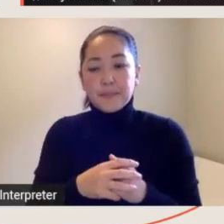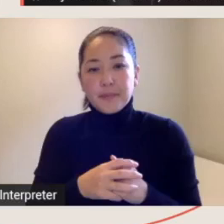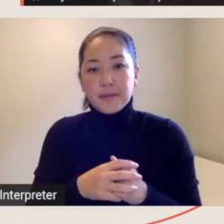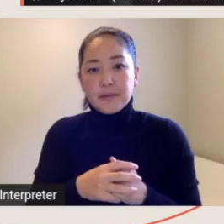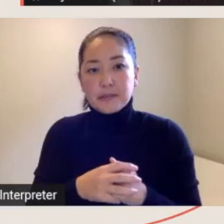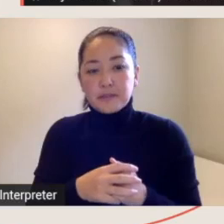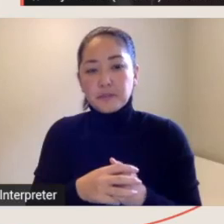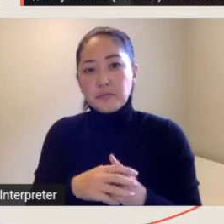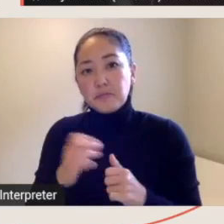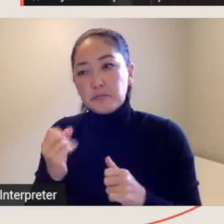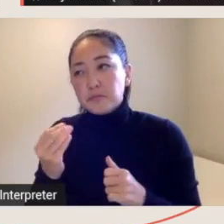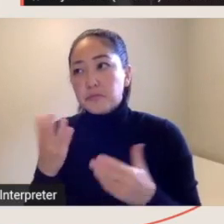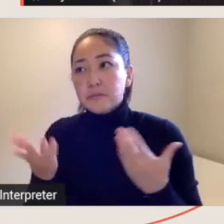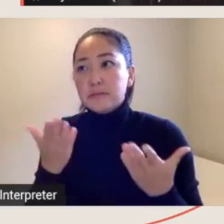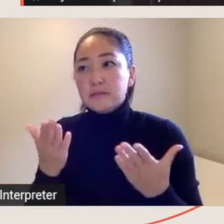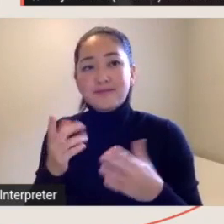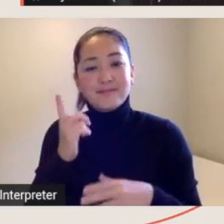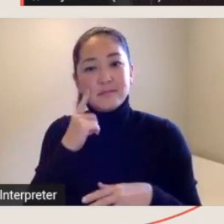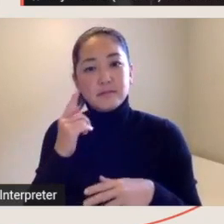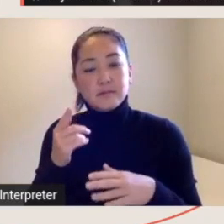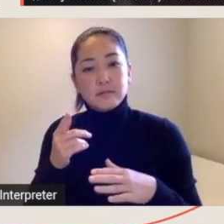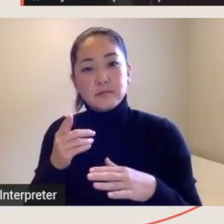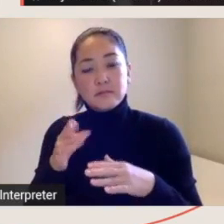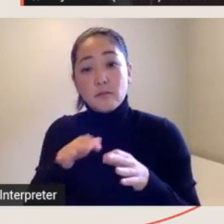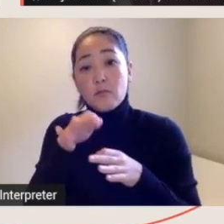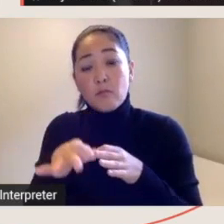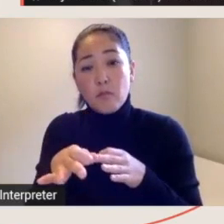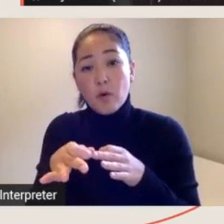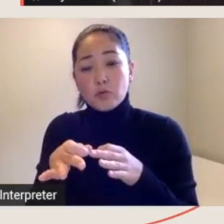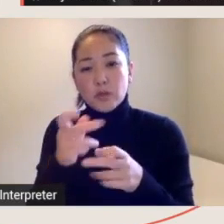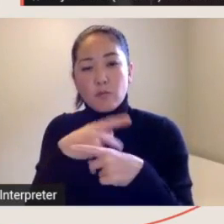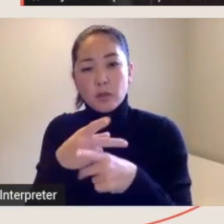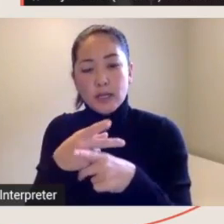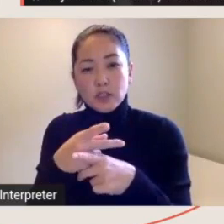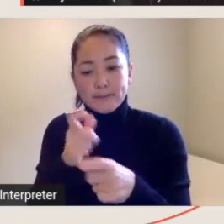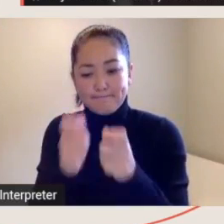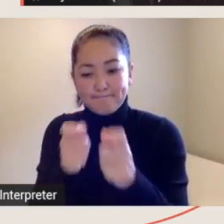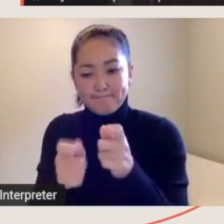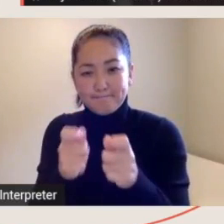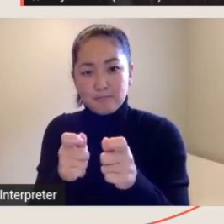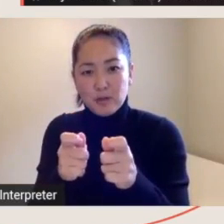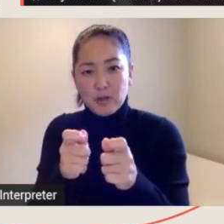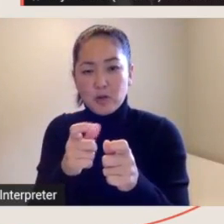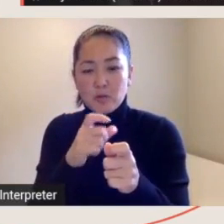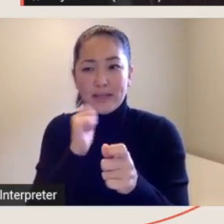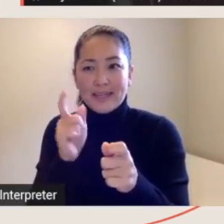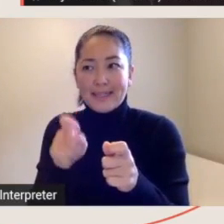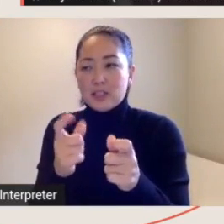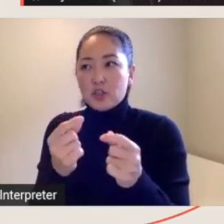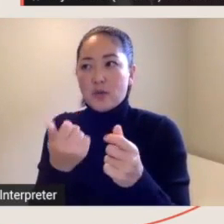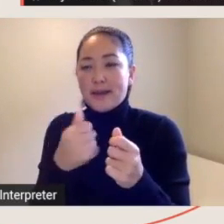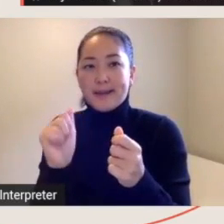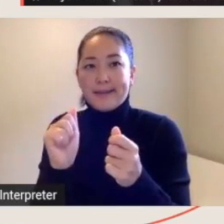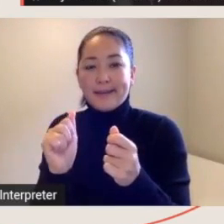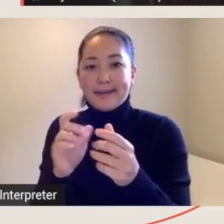So I would say that in the post-production, we didn't have to do, in the edit, we didn't do much to stick to the style, because we filmed like